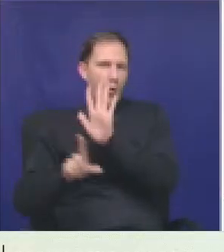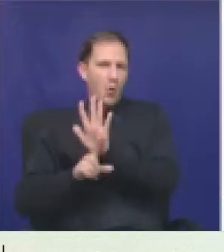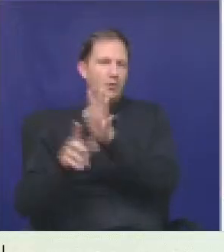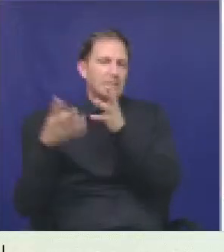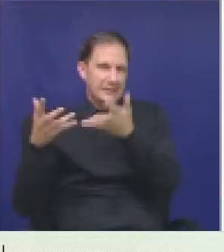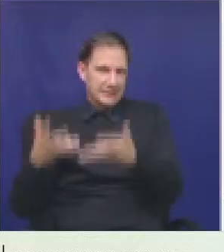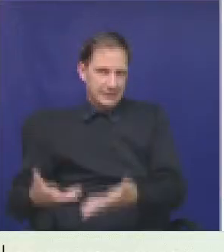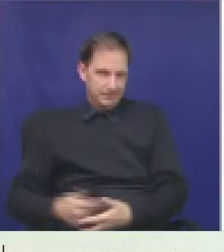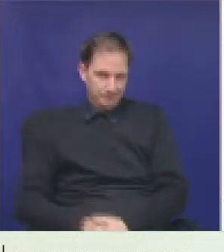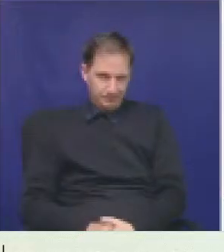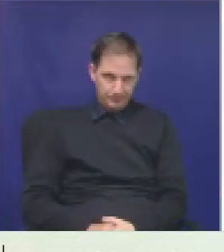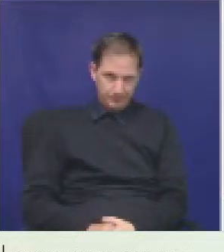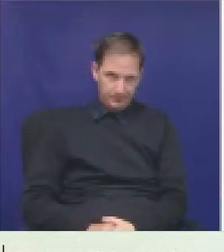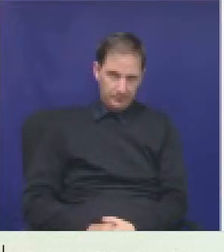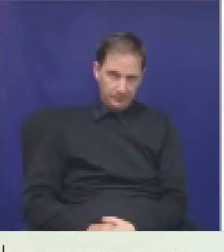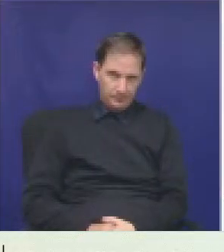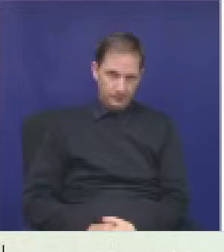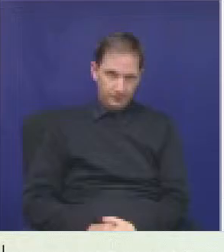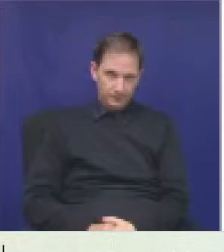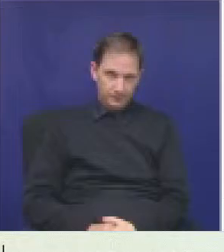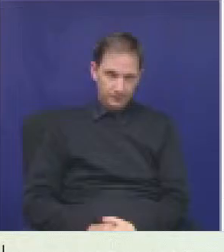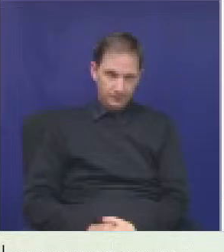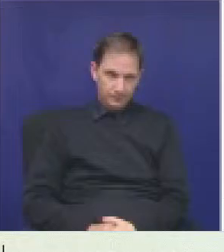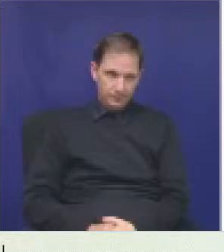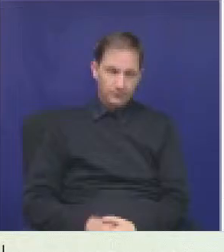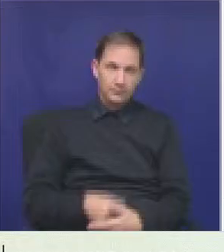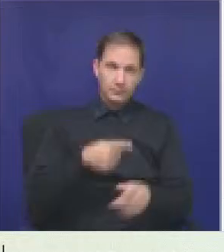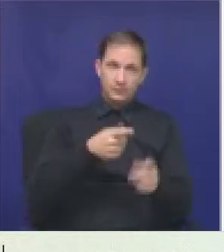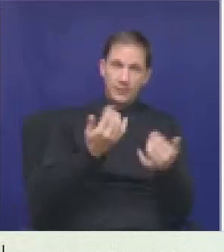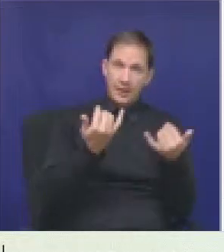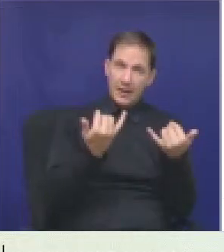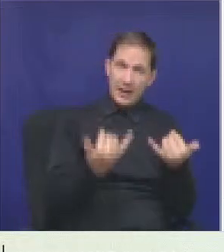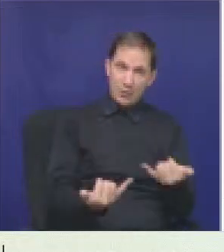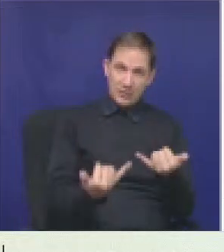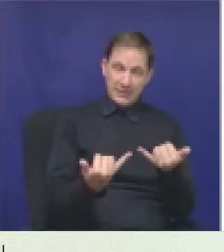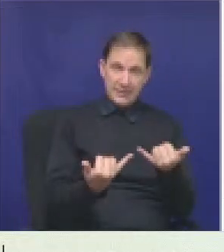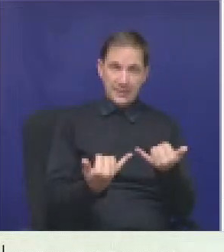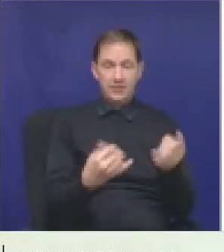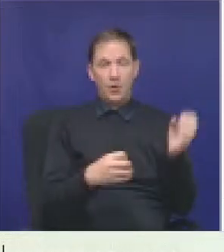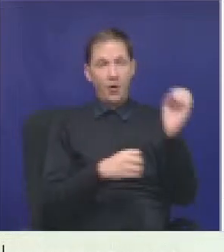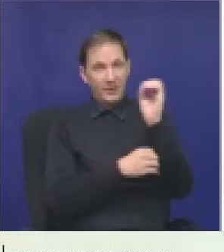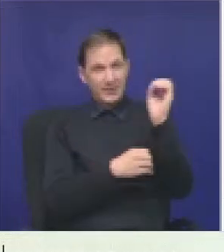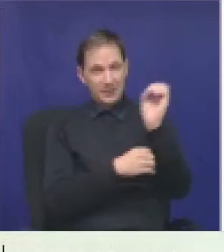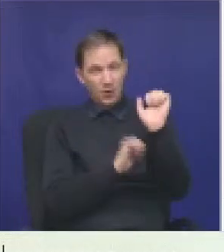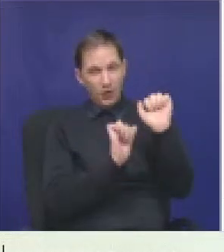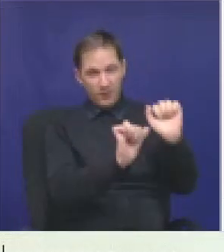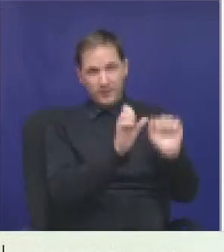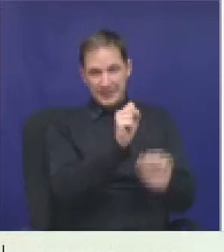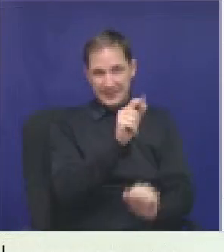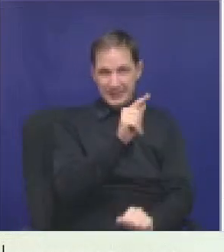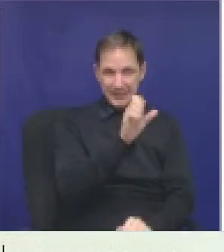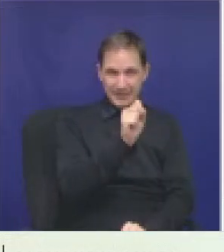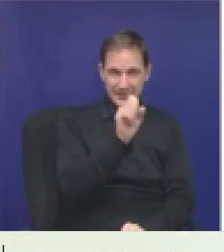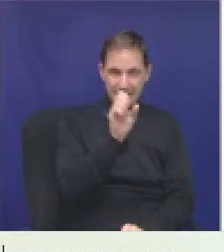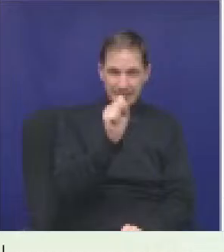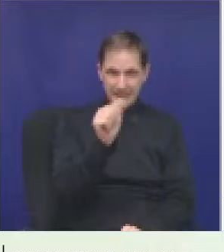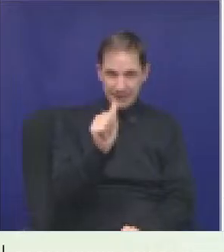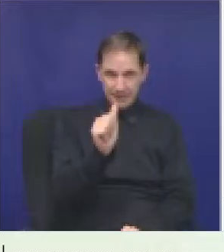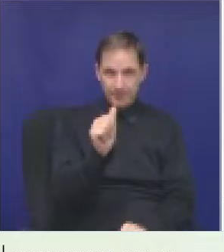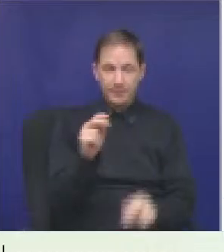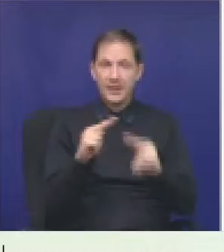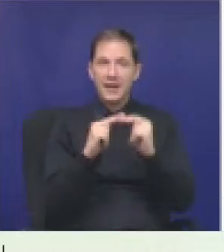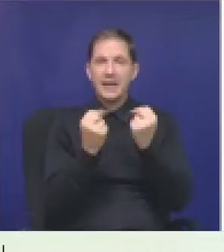I'd like to bring to your attention the operating environment of Stats SA offices. National offices, our